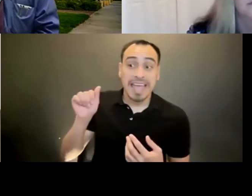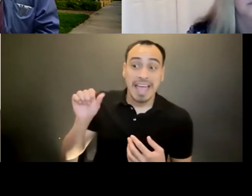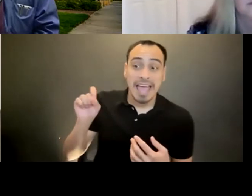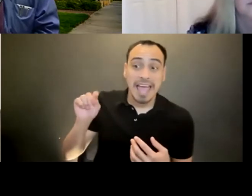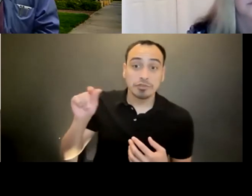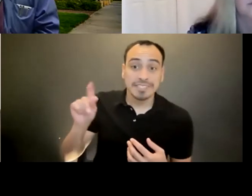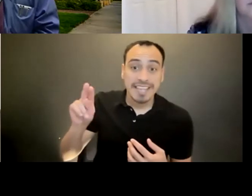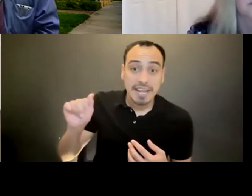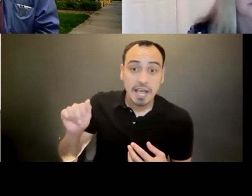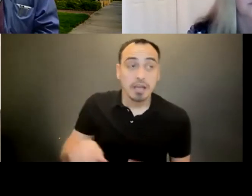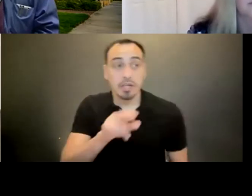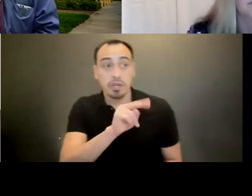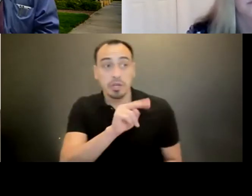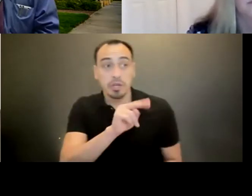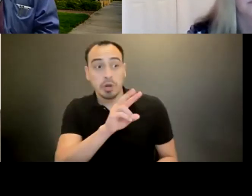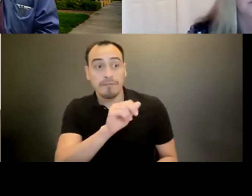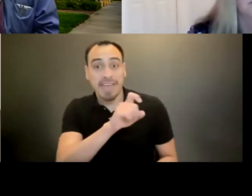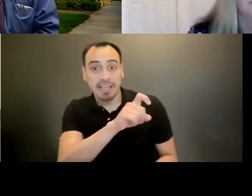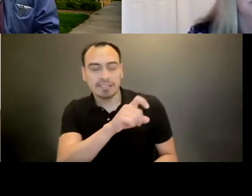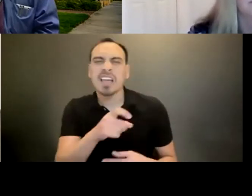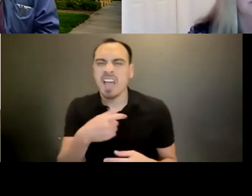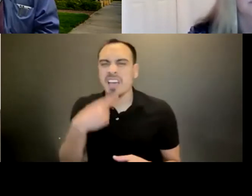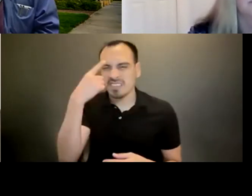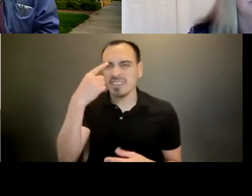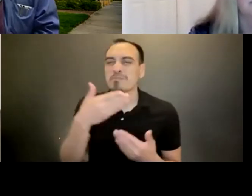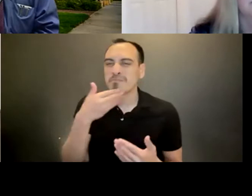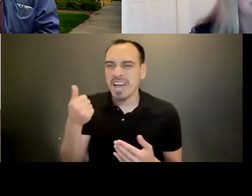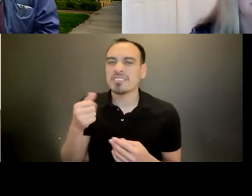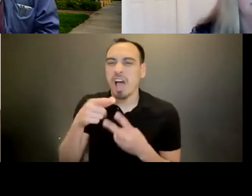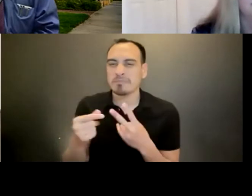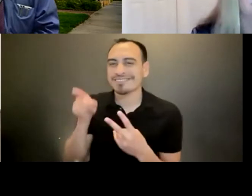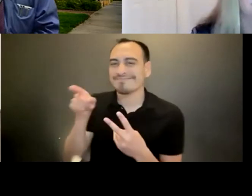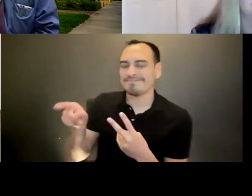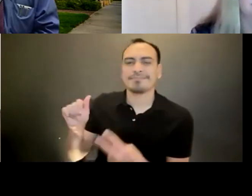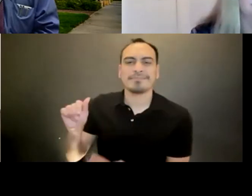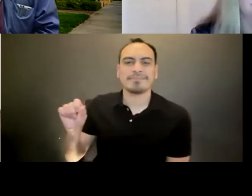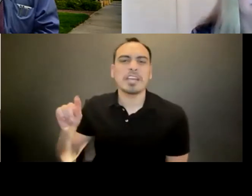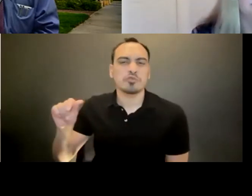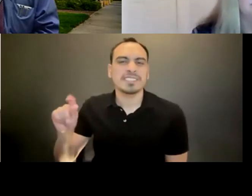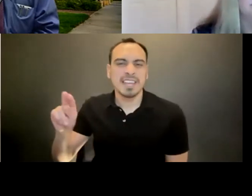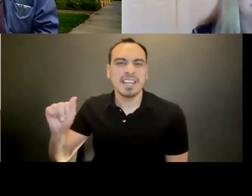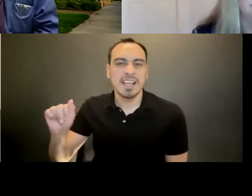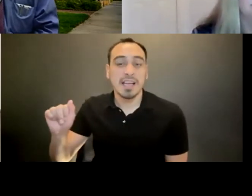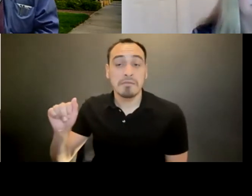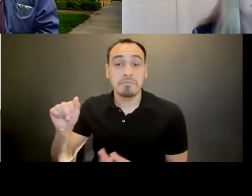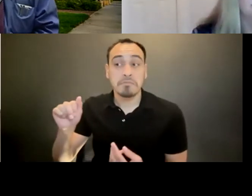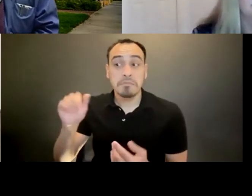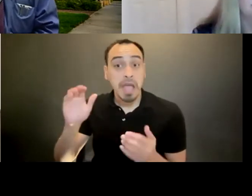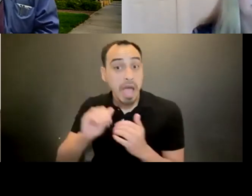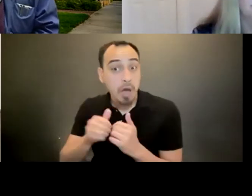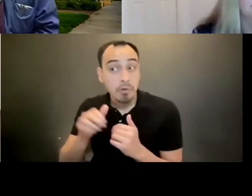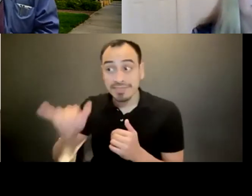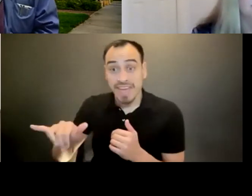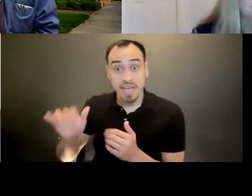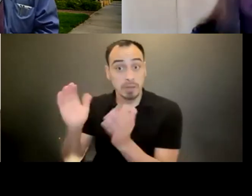you're better off getting the AstraZeneca vaccine. I think as far as how it compares with the other ones, I haven't seen